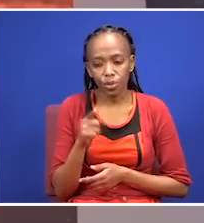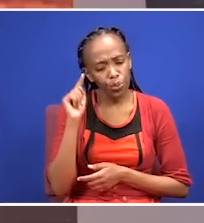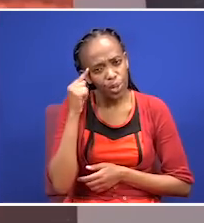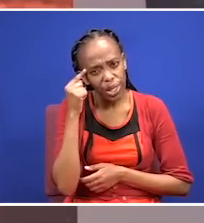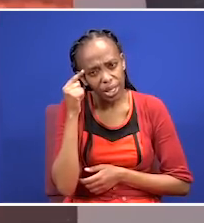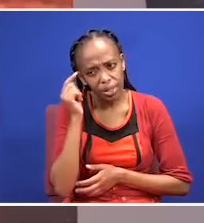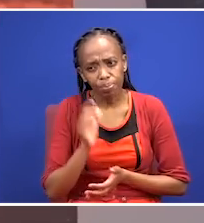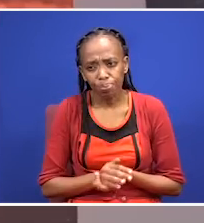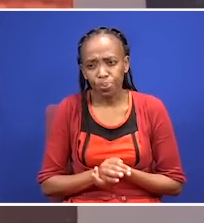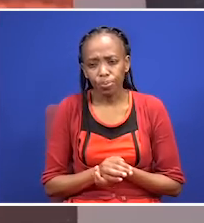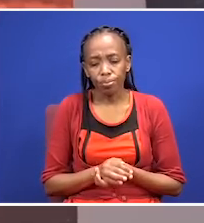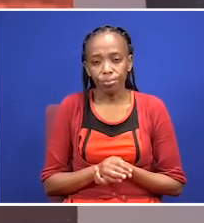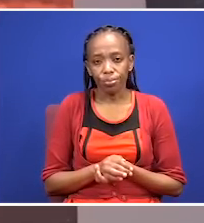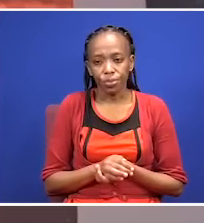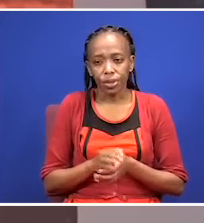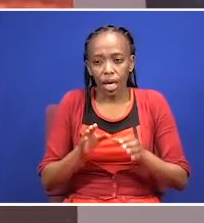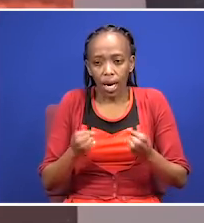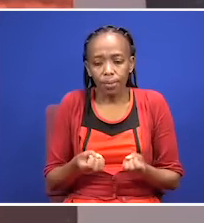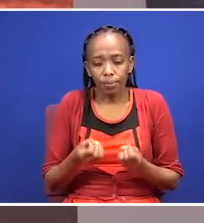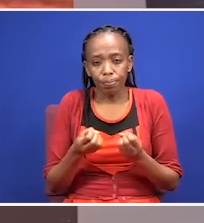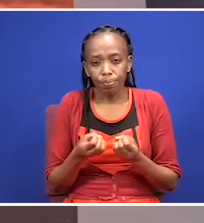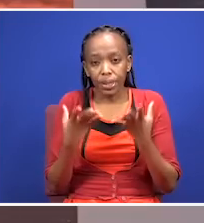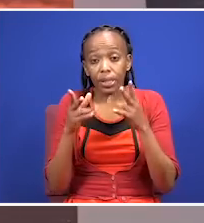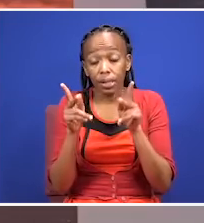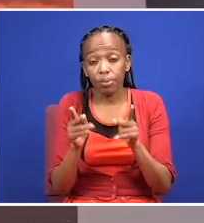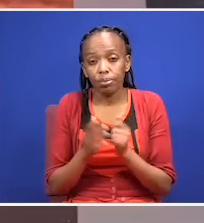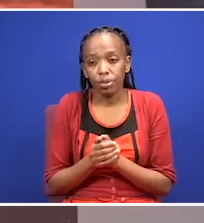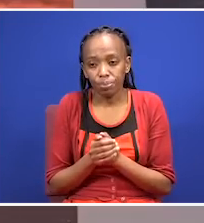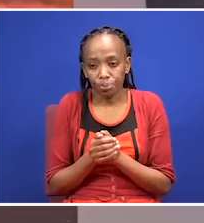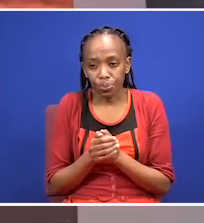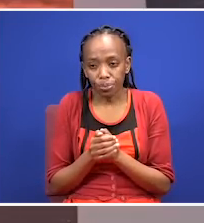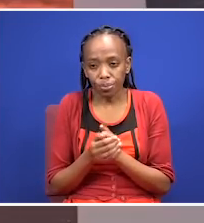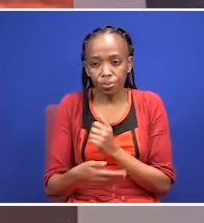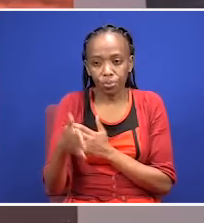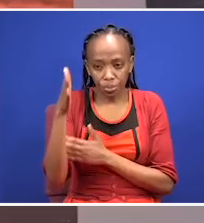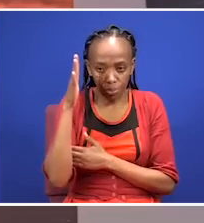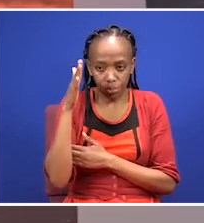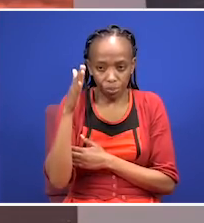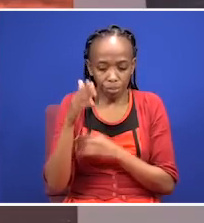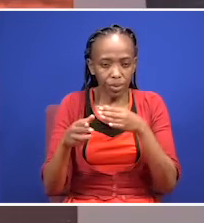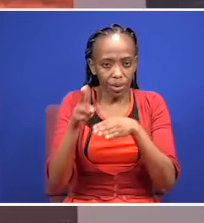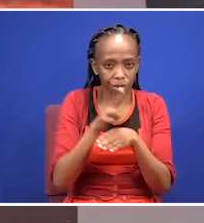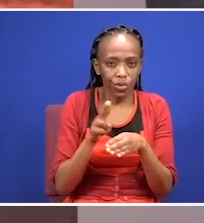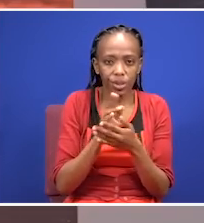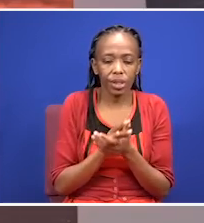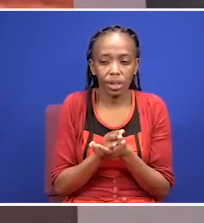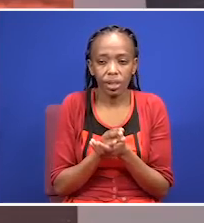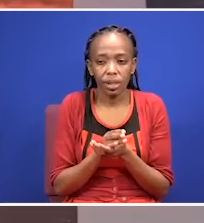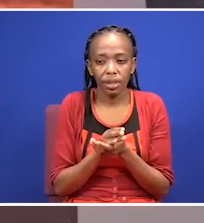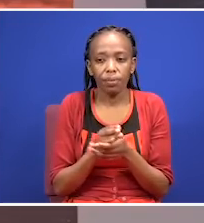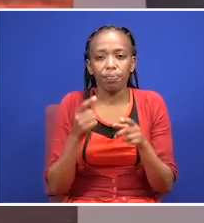consider the number of people god is greatly using